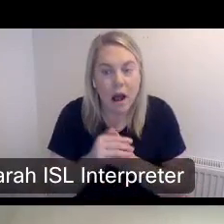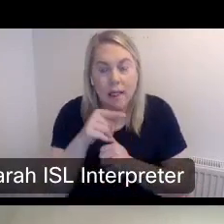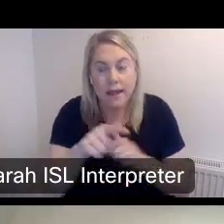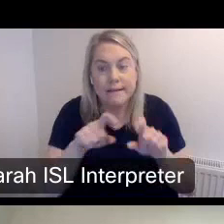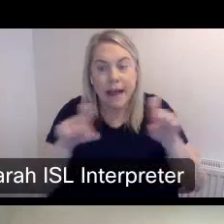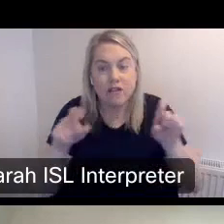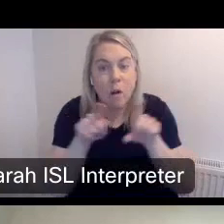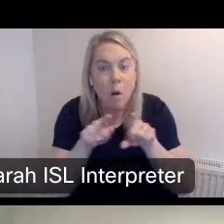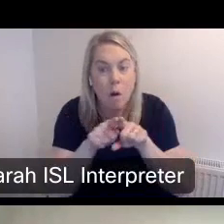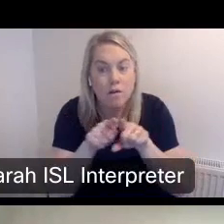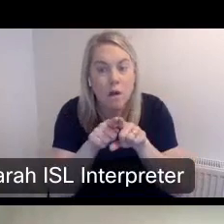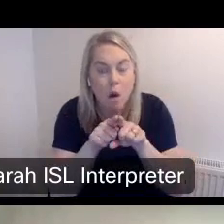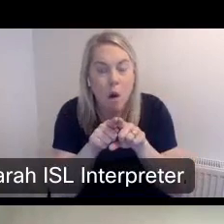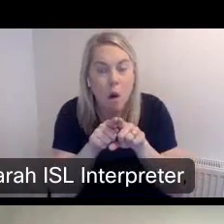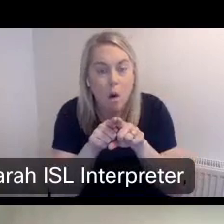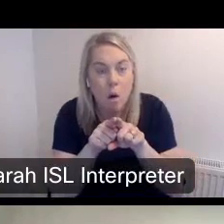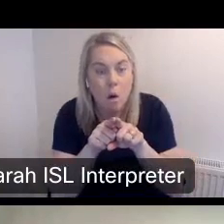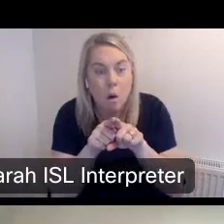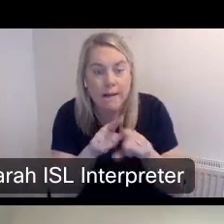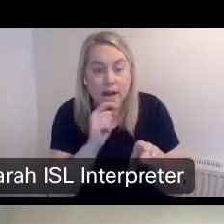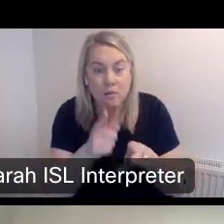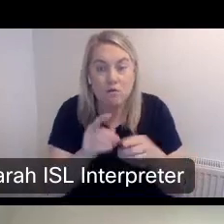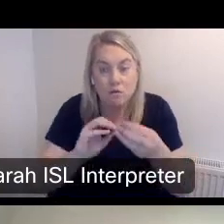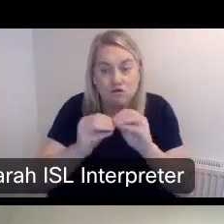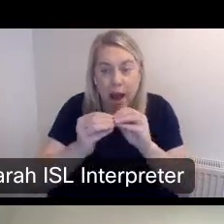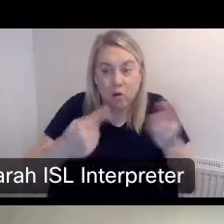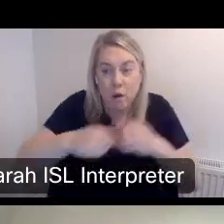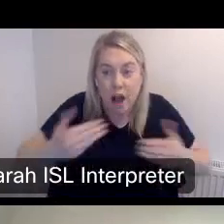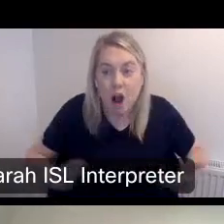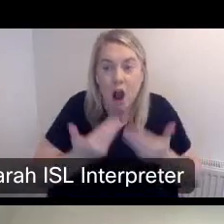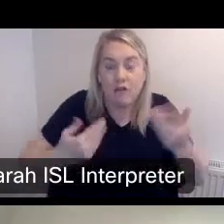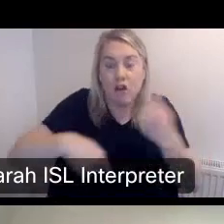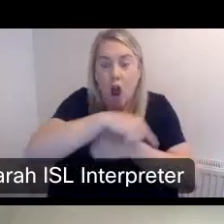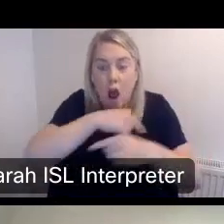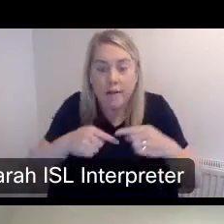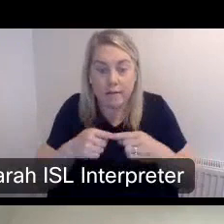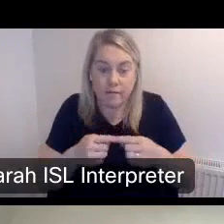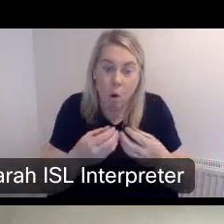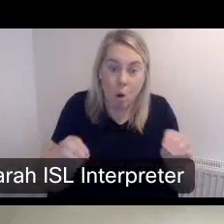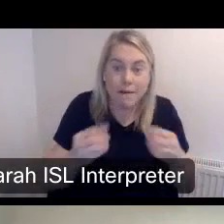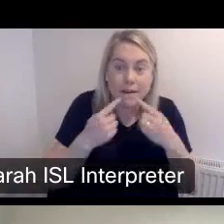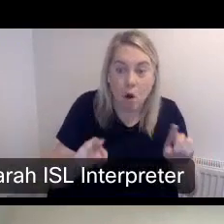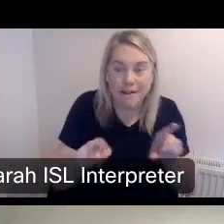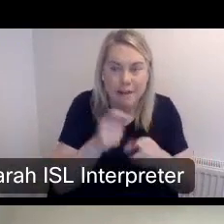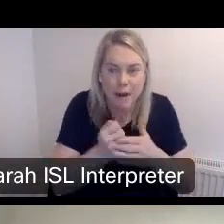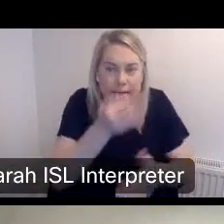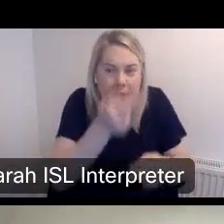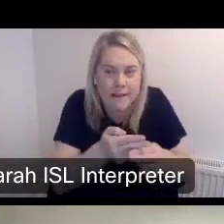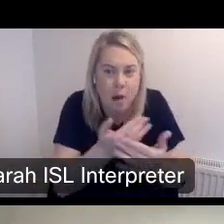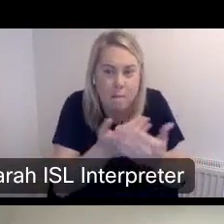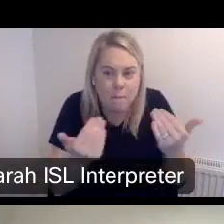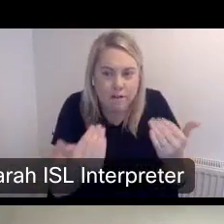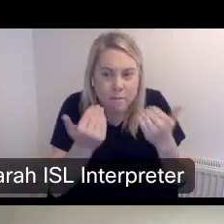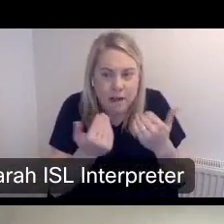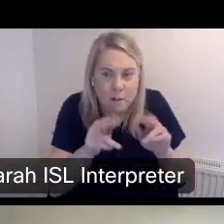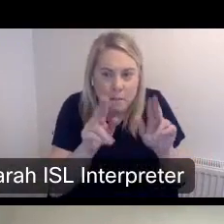trying to encourage us to do open disclosure whilst we want to ascertain as much of the facts as we can. Obviously, at the outset, there's often a